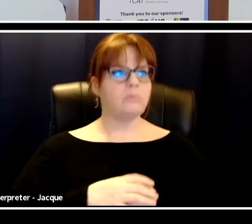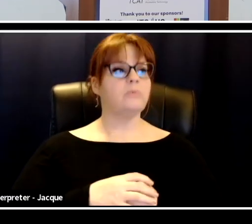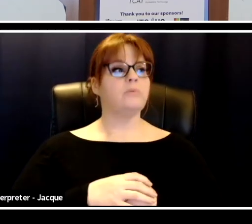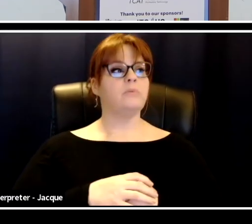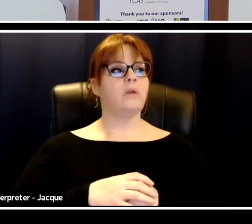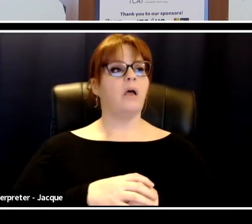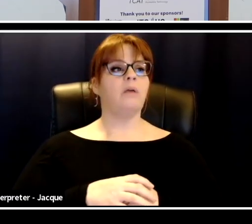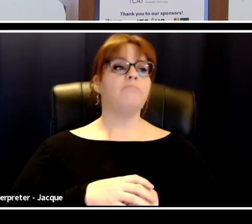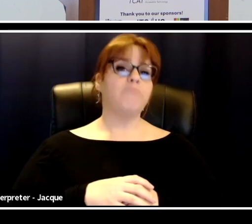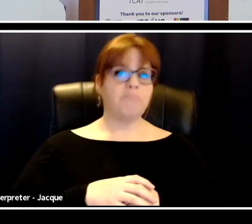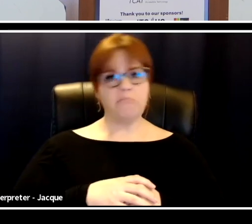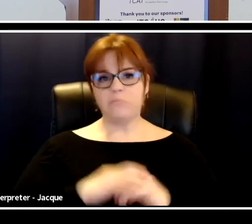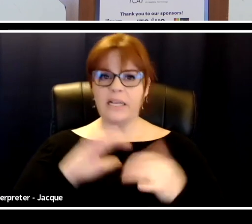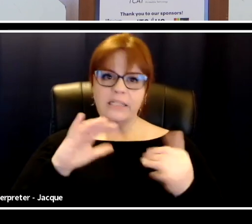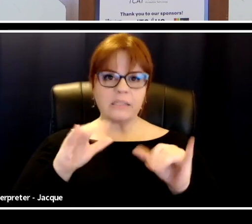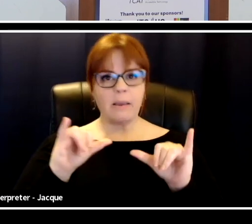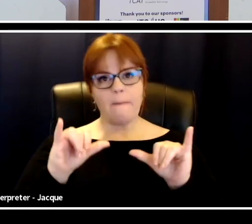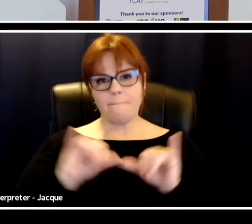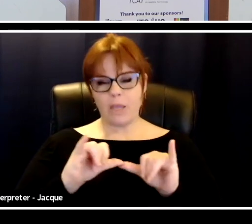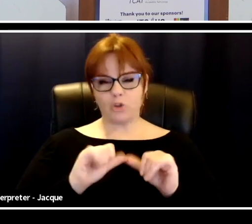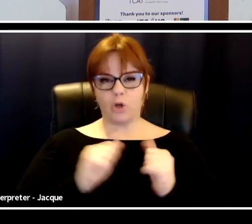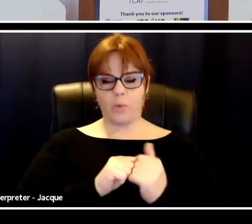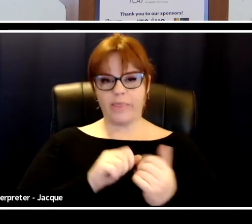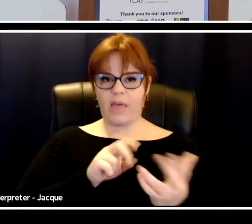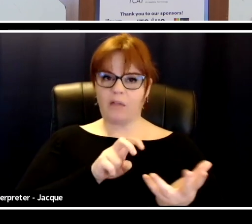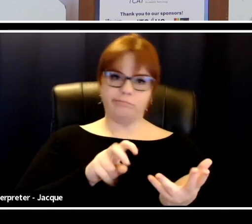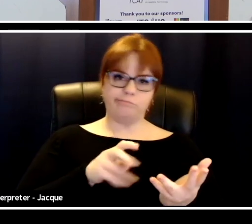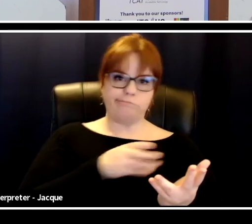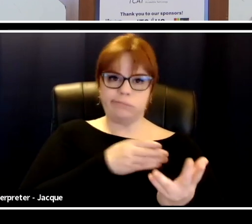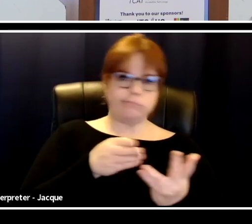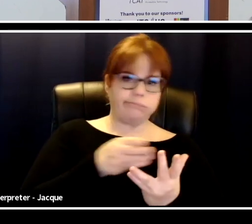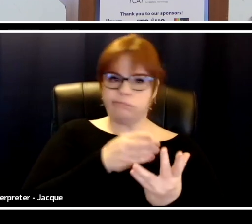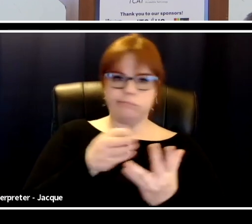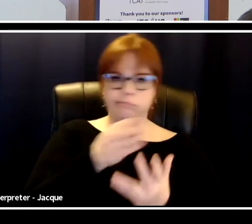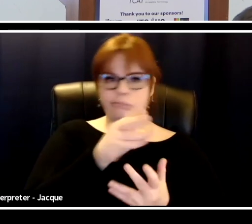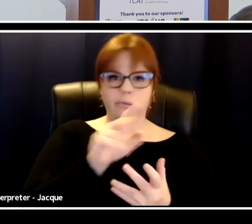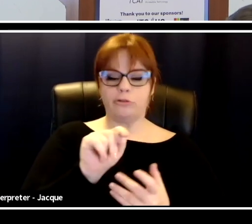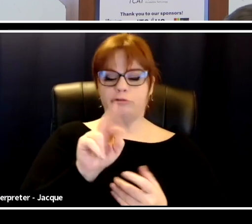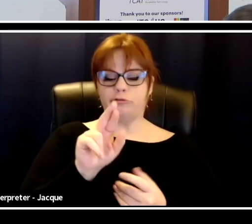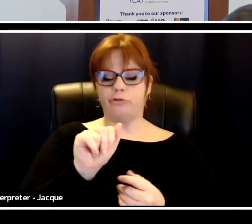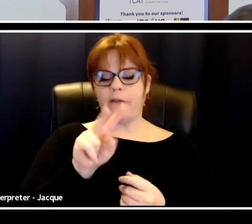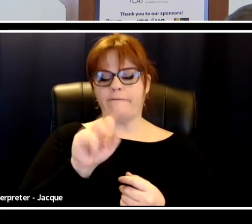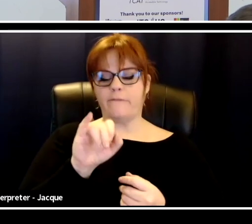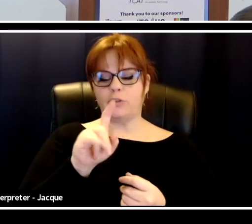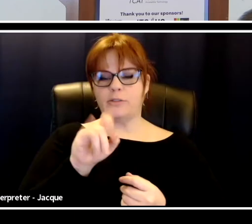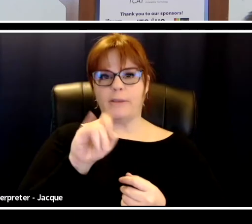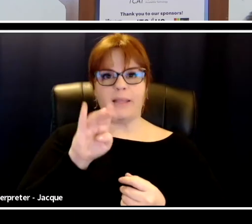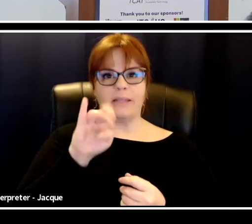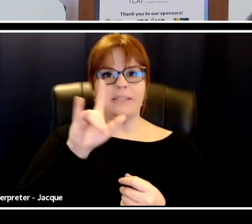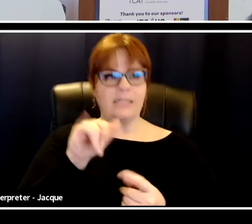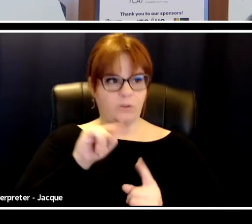kind of is measured with that traversability score that I mentioned earlier. So here,